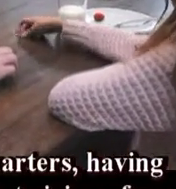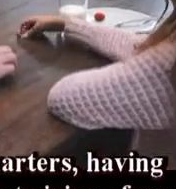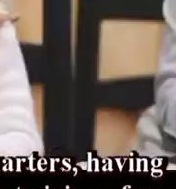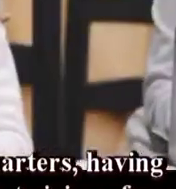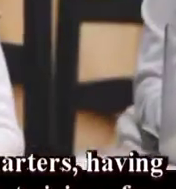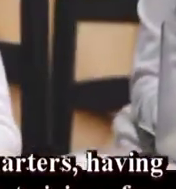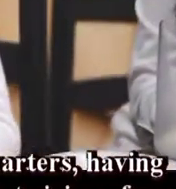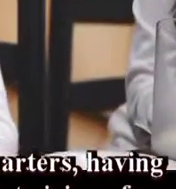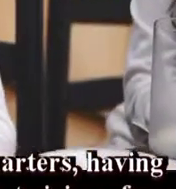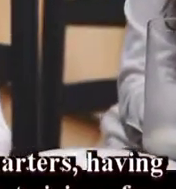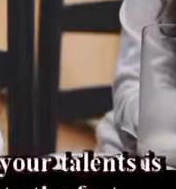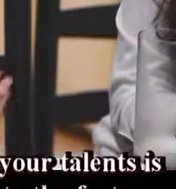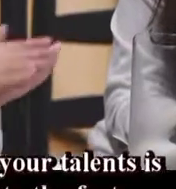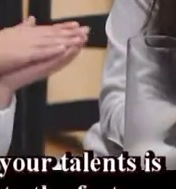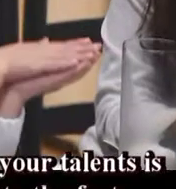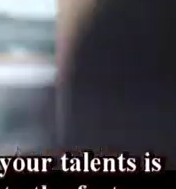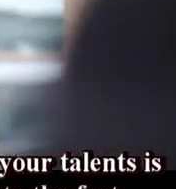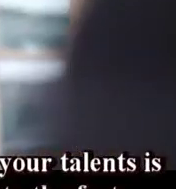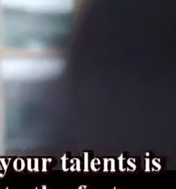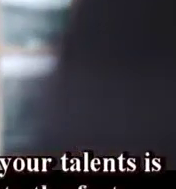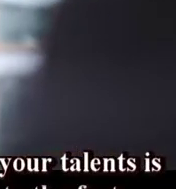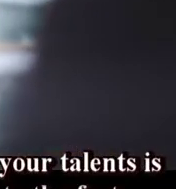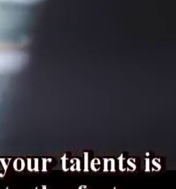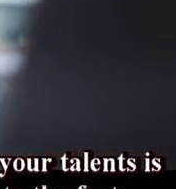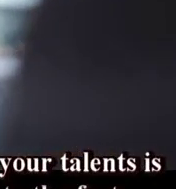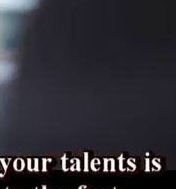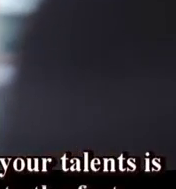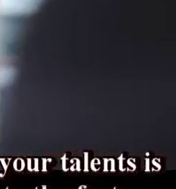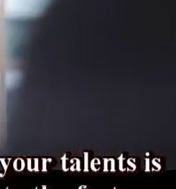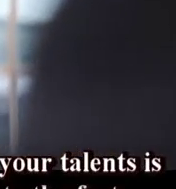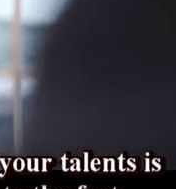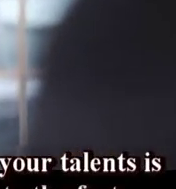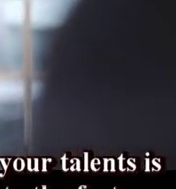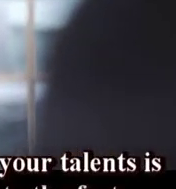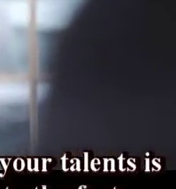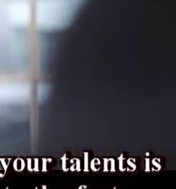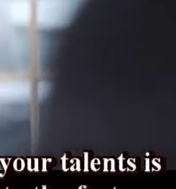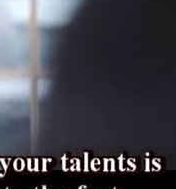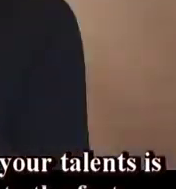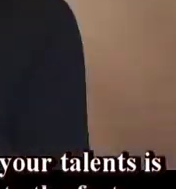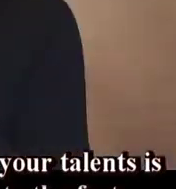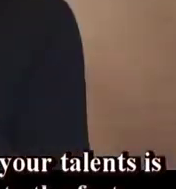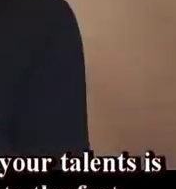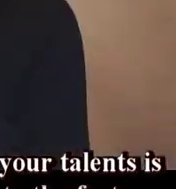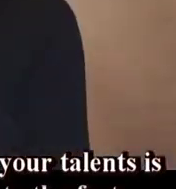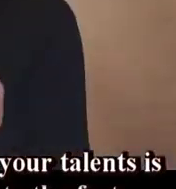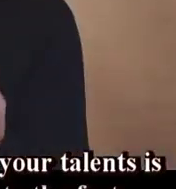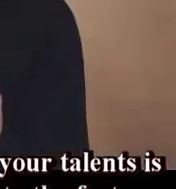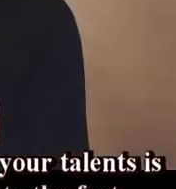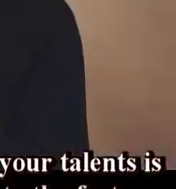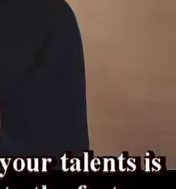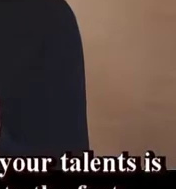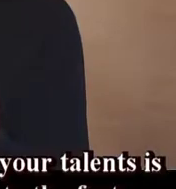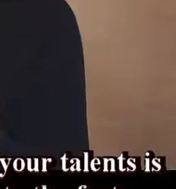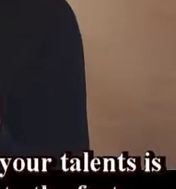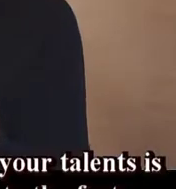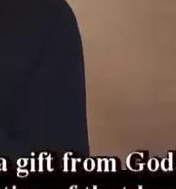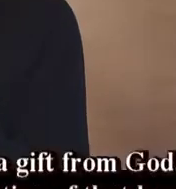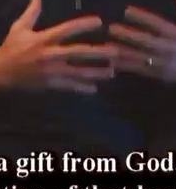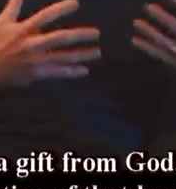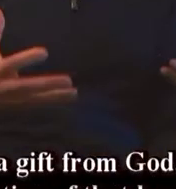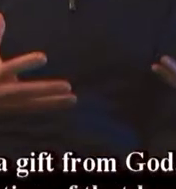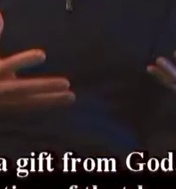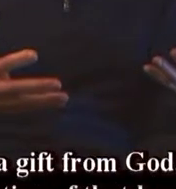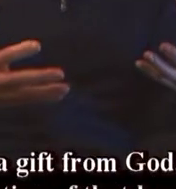what giving of your time and your money and your talents is all about, and bringing it all back to the fact